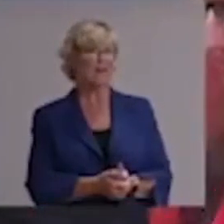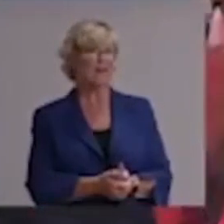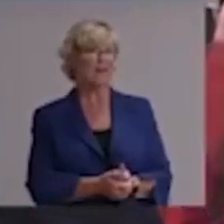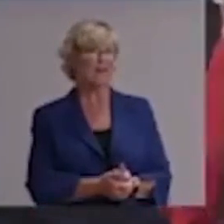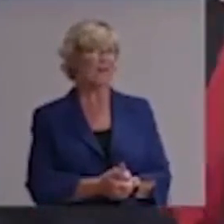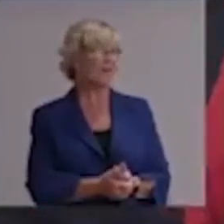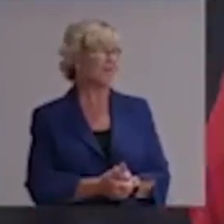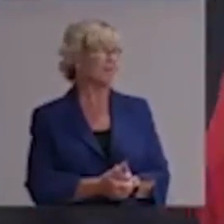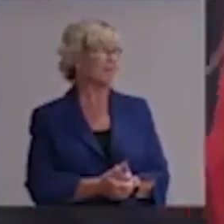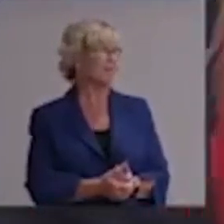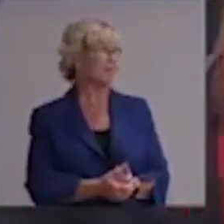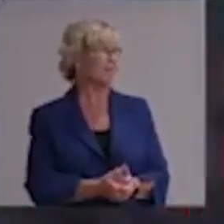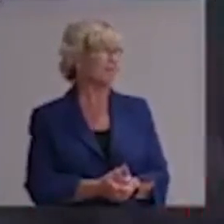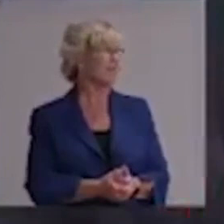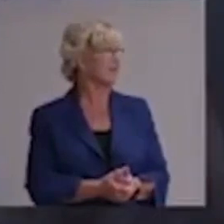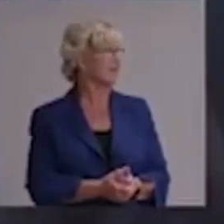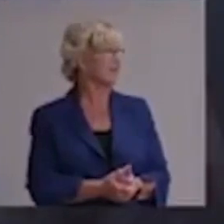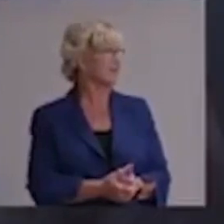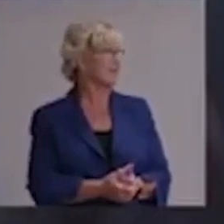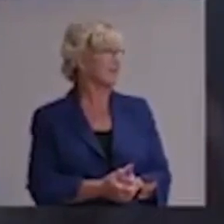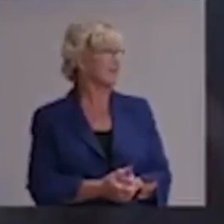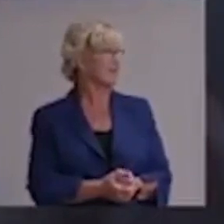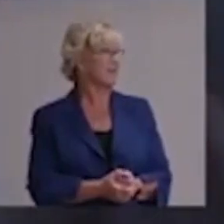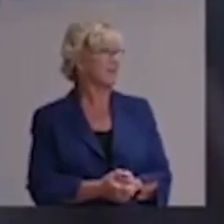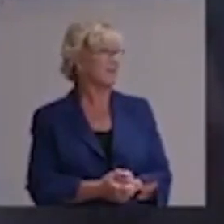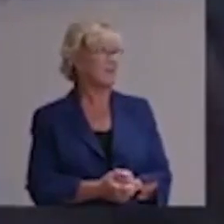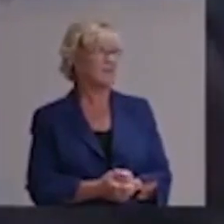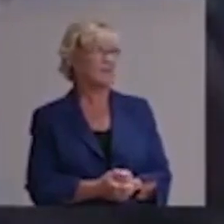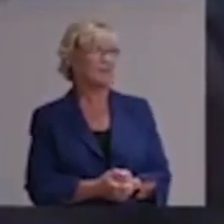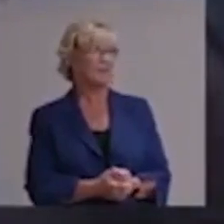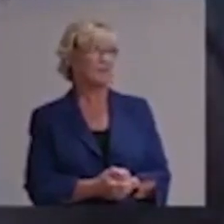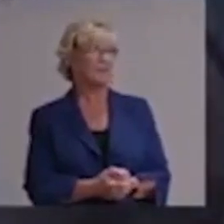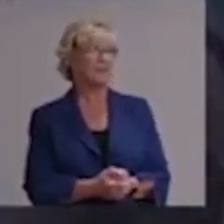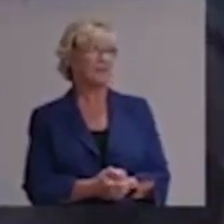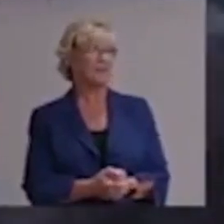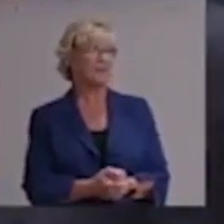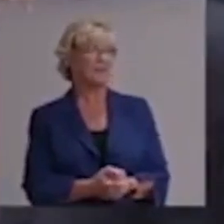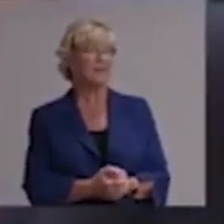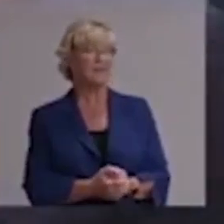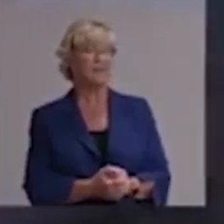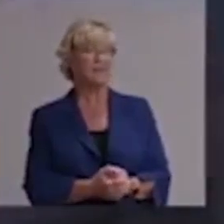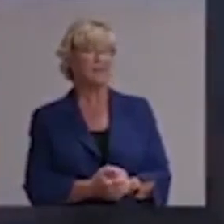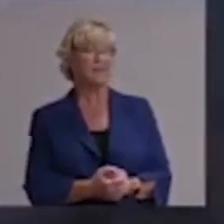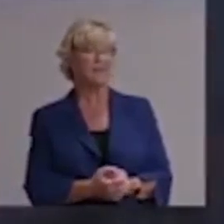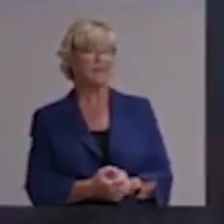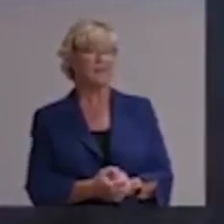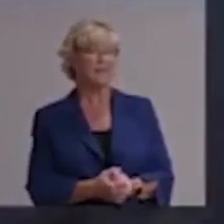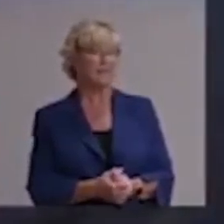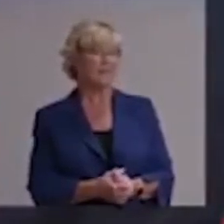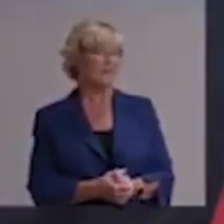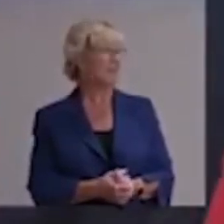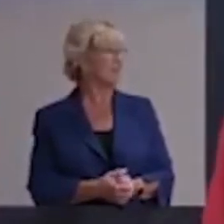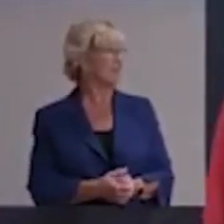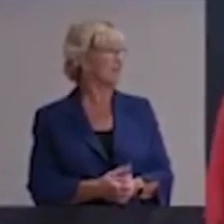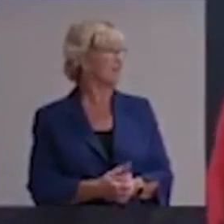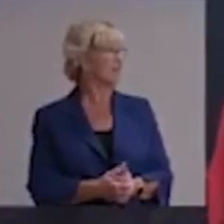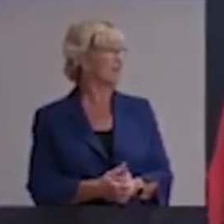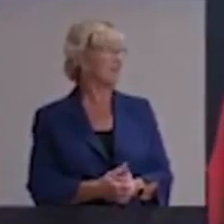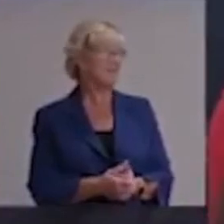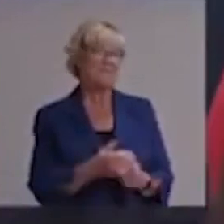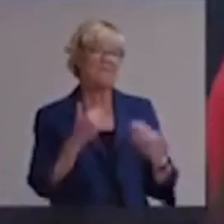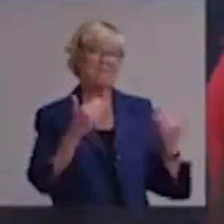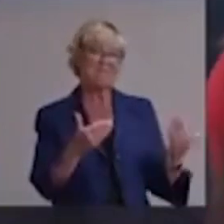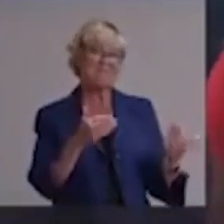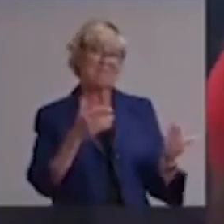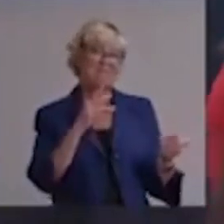in-person interview, 3 character reference interviews, a review of your publicly available information, including